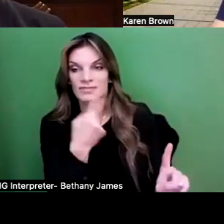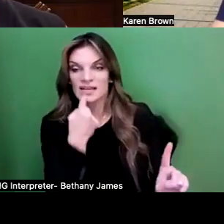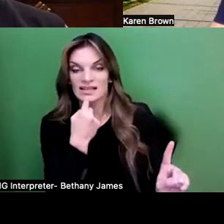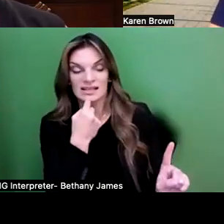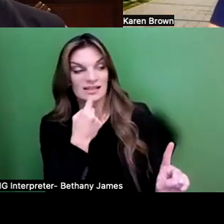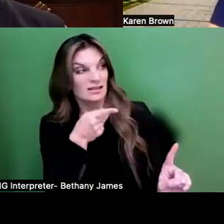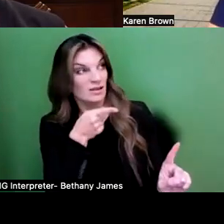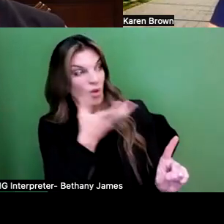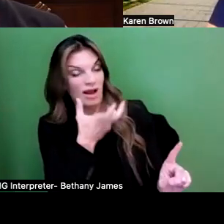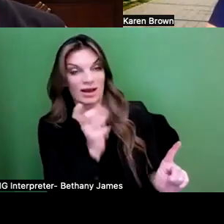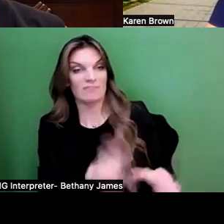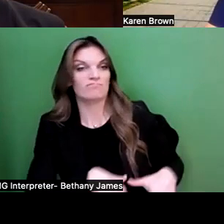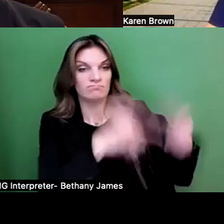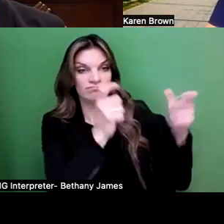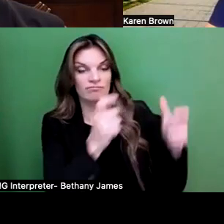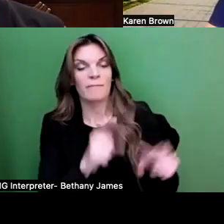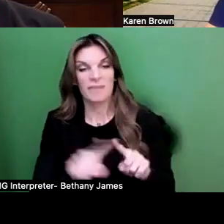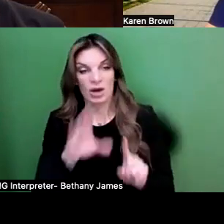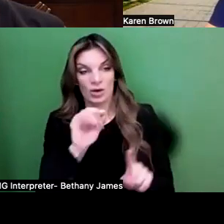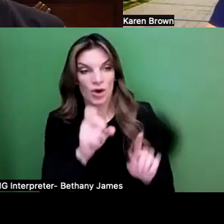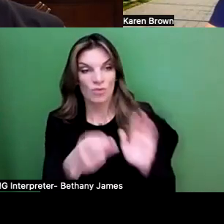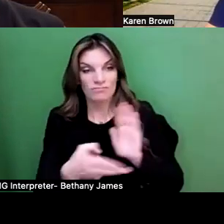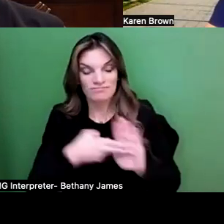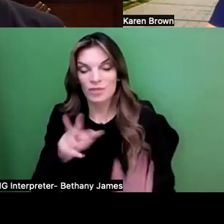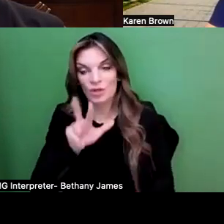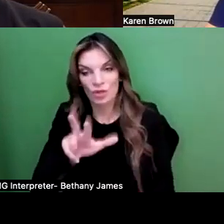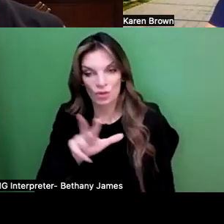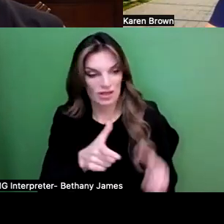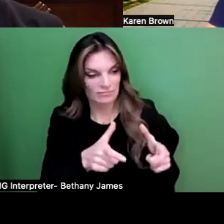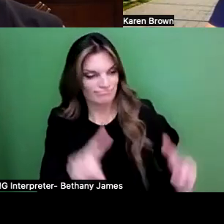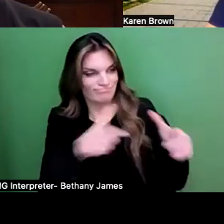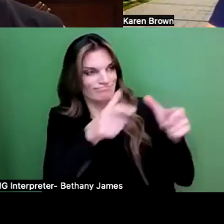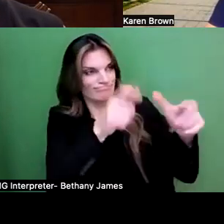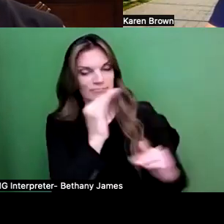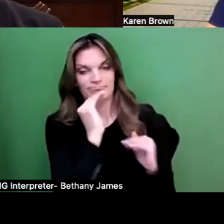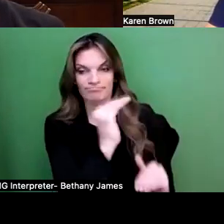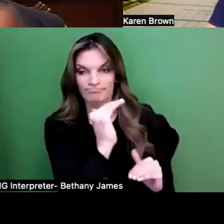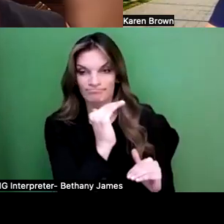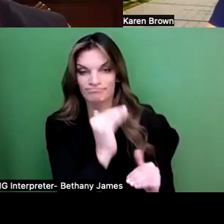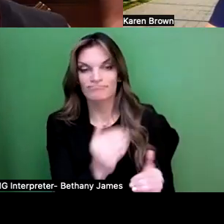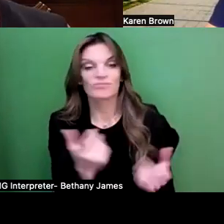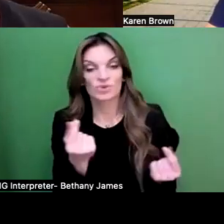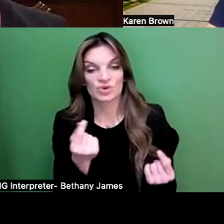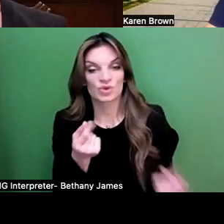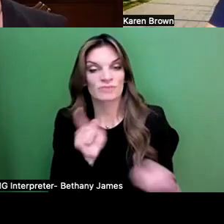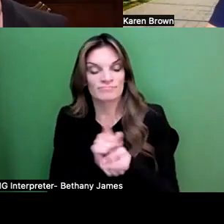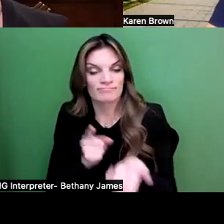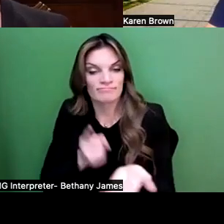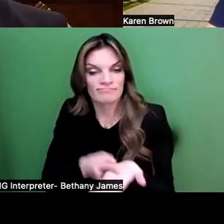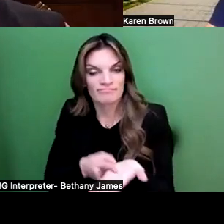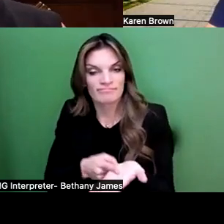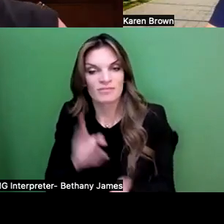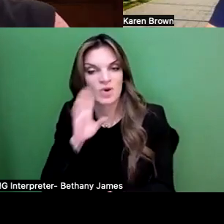stories. Somebody's got to get him to see what he can live with, him and Kaufman. Kaufman owns the Lyceum building. He owns